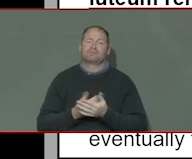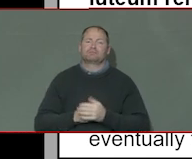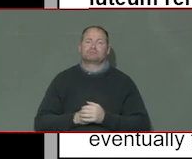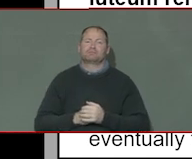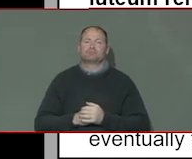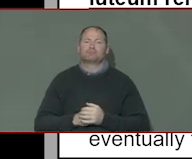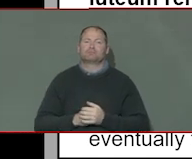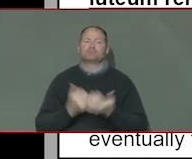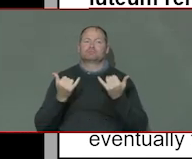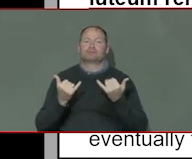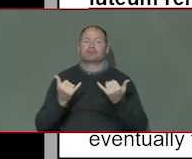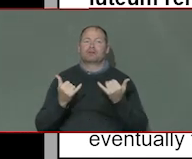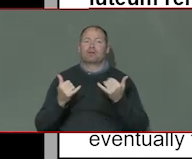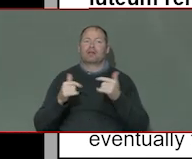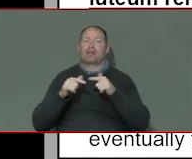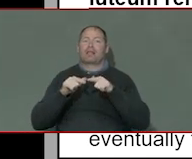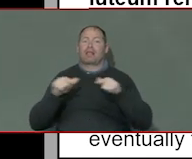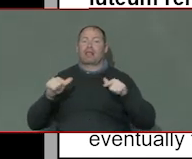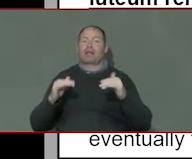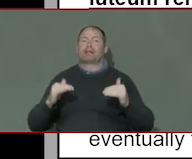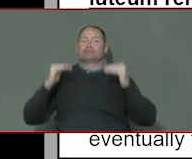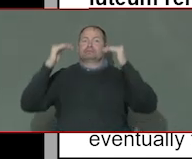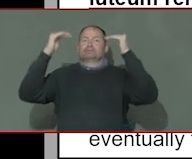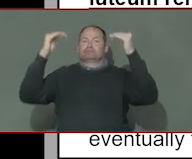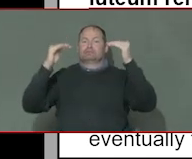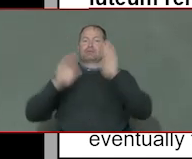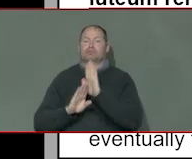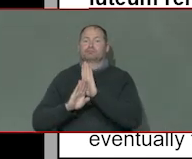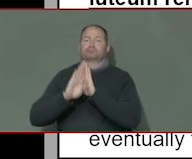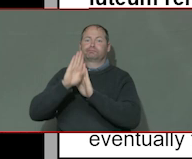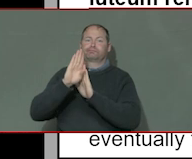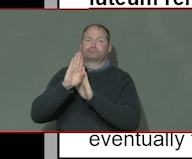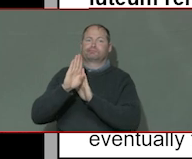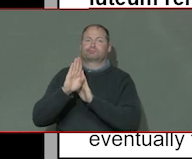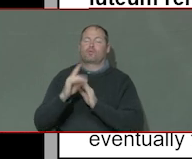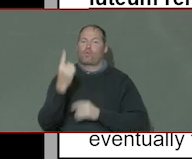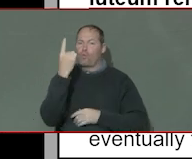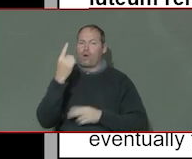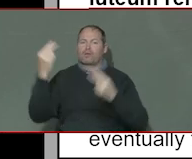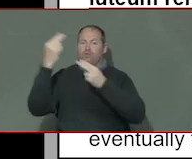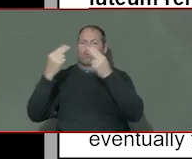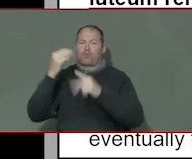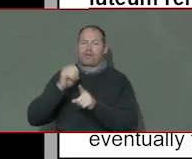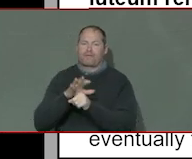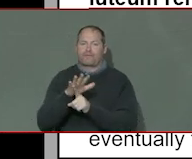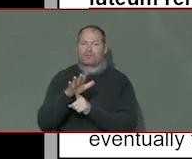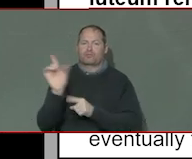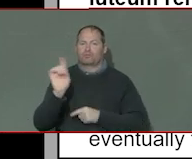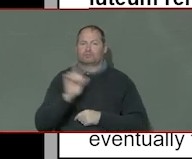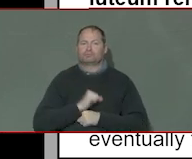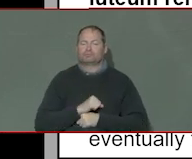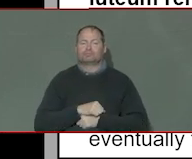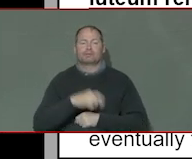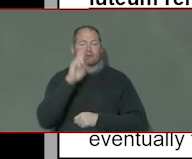time there's the high level or the increased level of one hormone and the influence. Remember with your hormones,